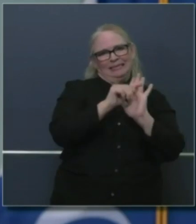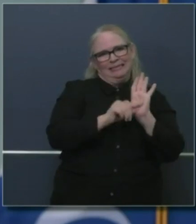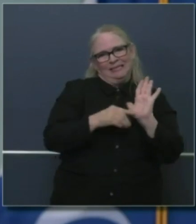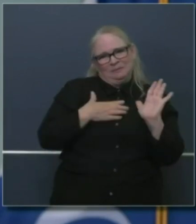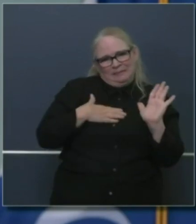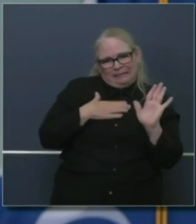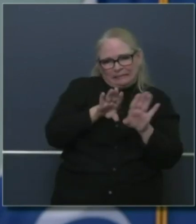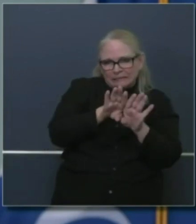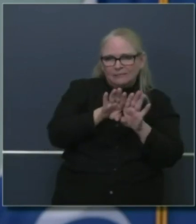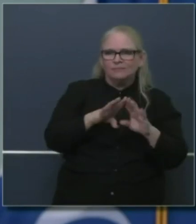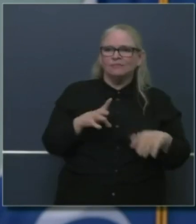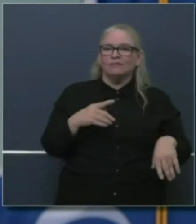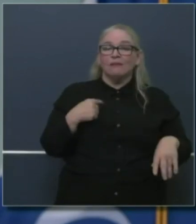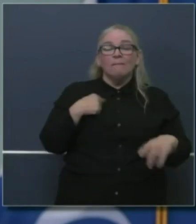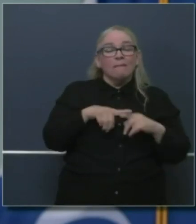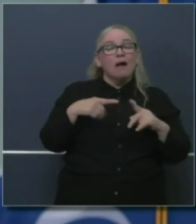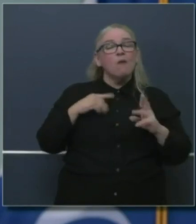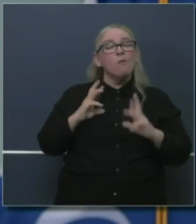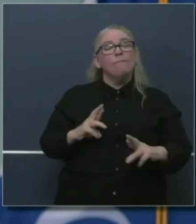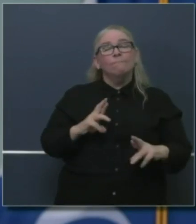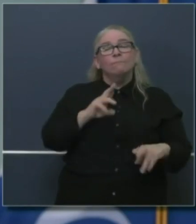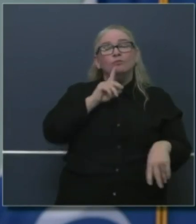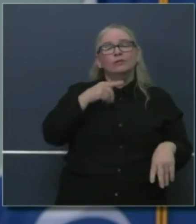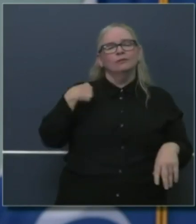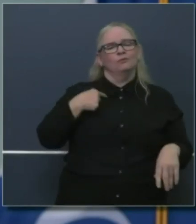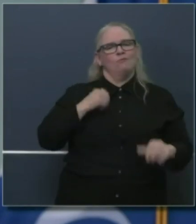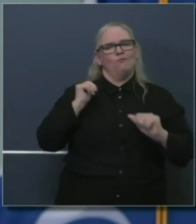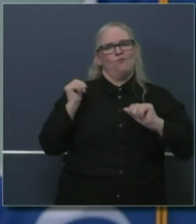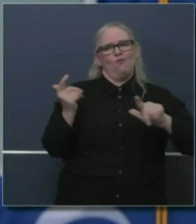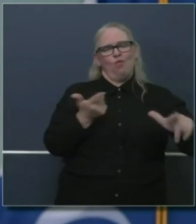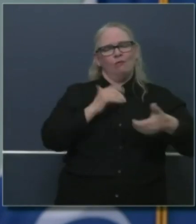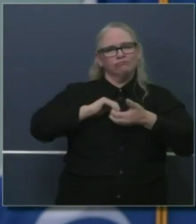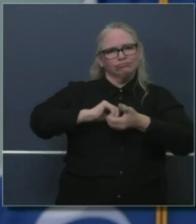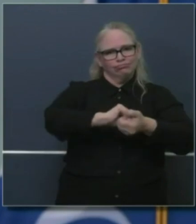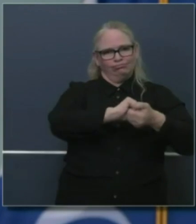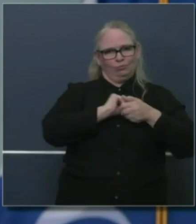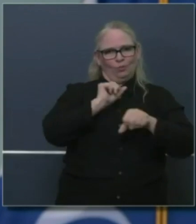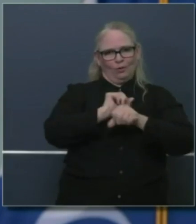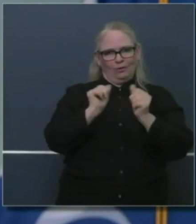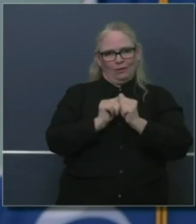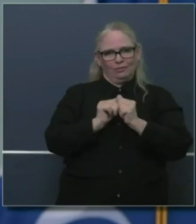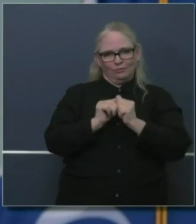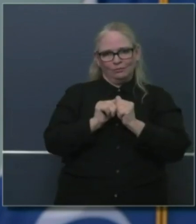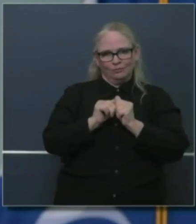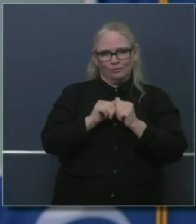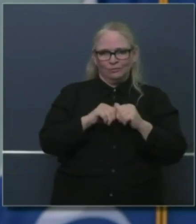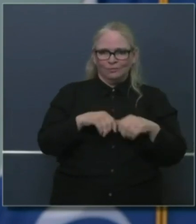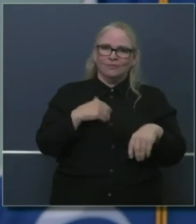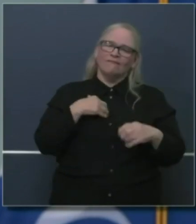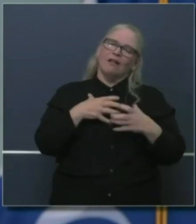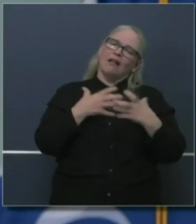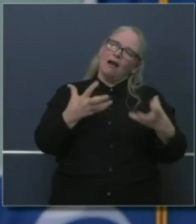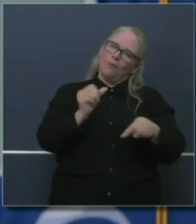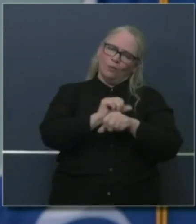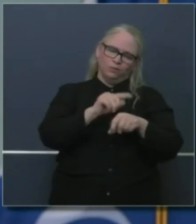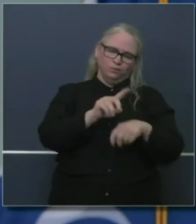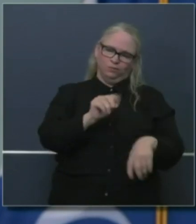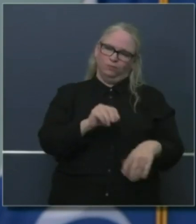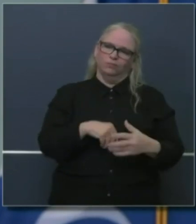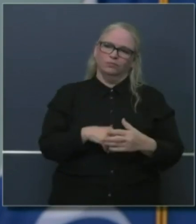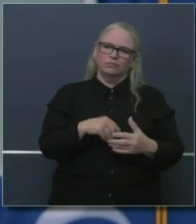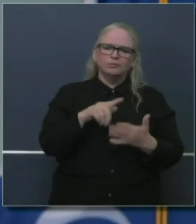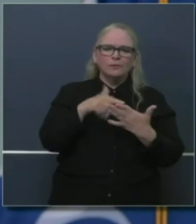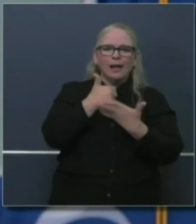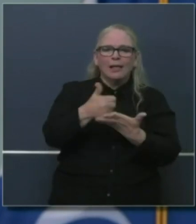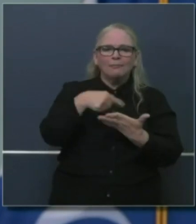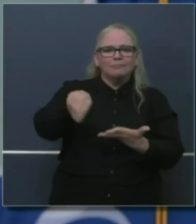will work with us to work through those issues. And we recognize we have a lot of work to do ahead of us in that space. By the way, the guidelines for